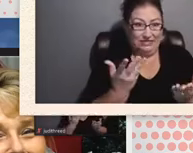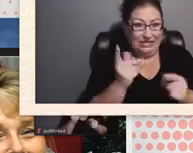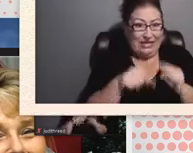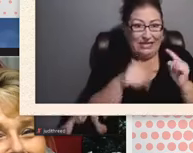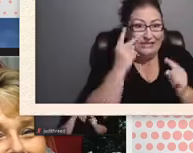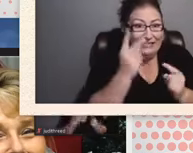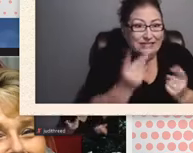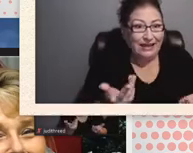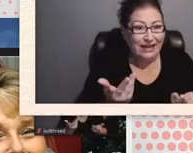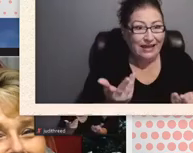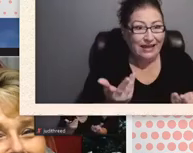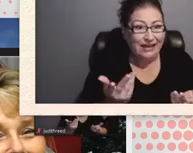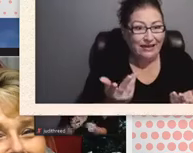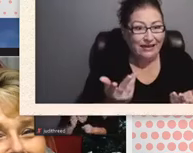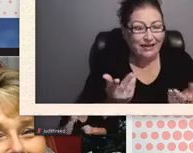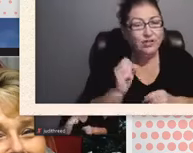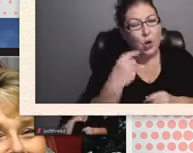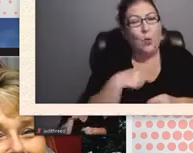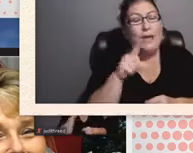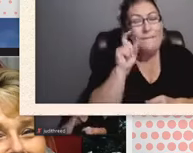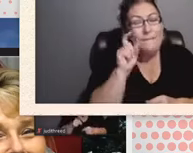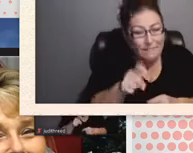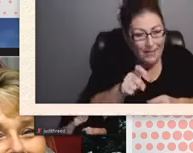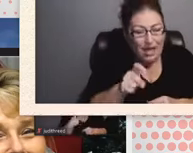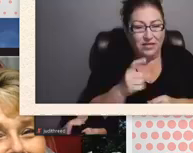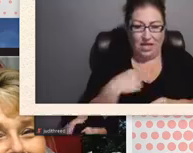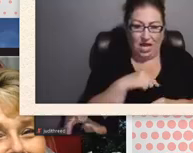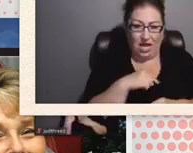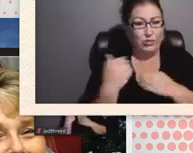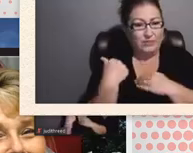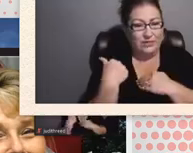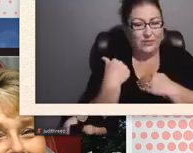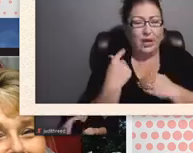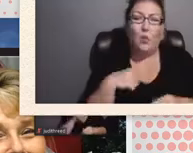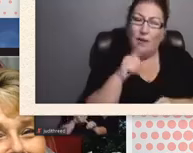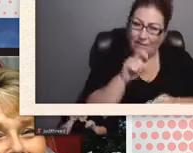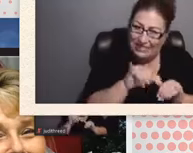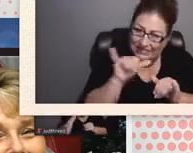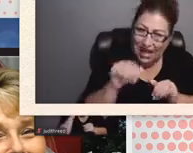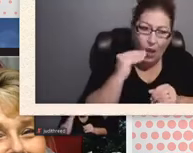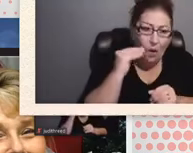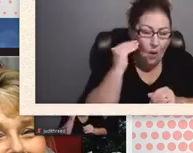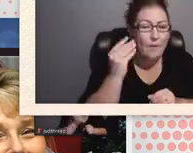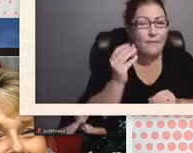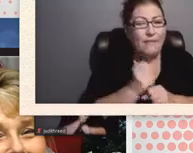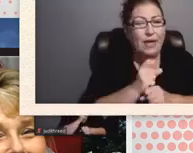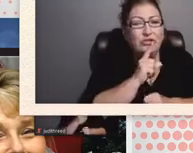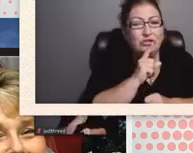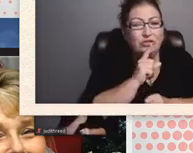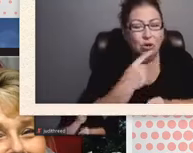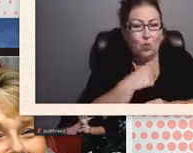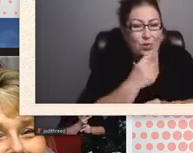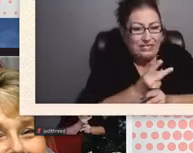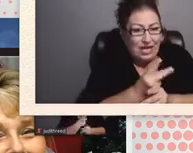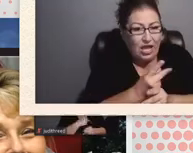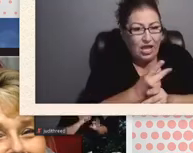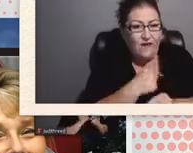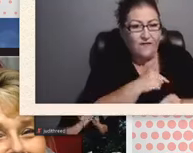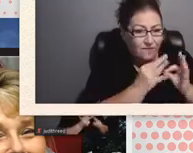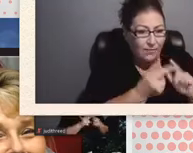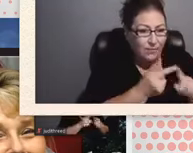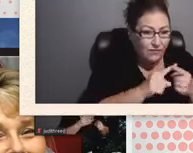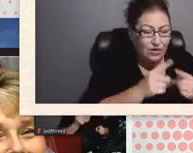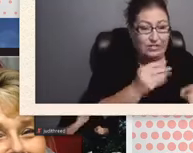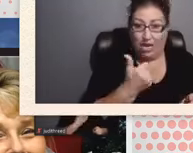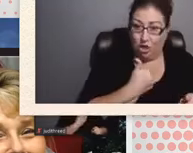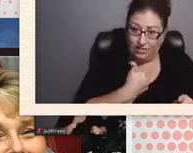we must, this is our job, we must stay home and make sure that we take care of our loved ones and ourselves. You